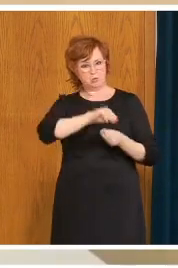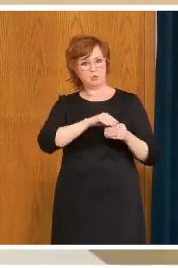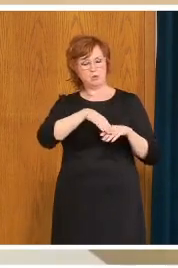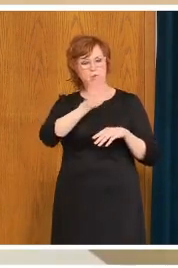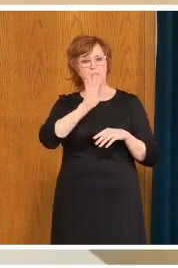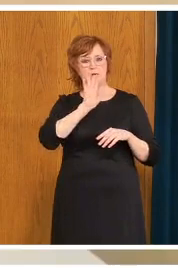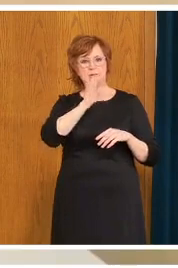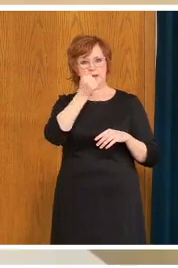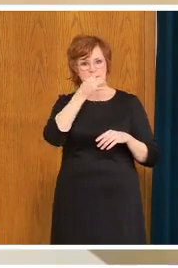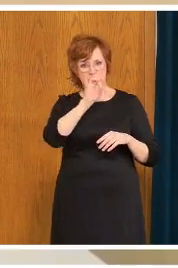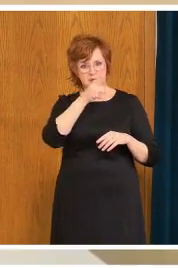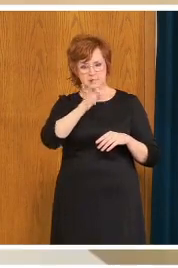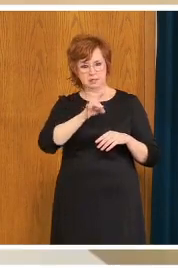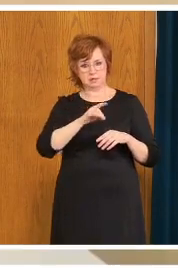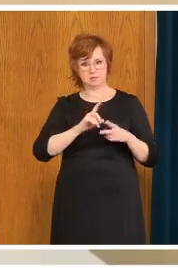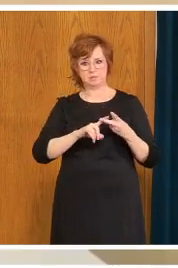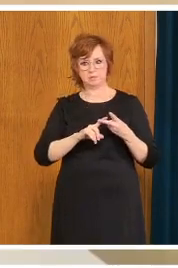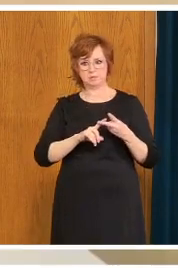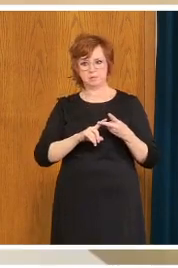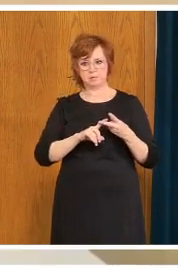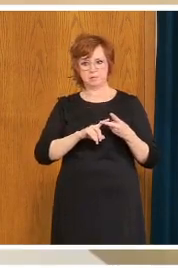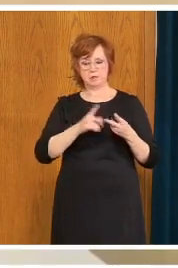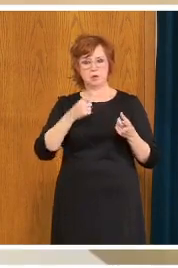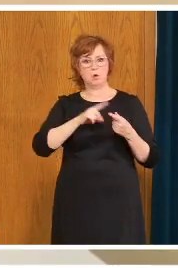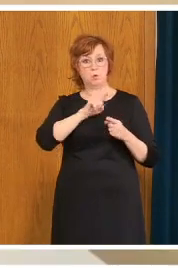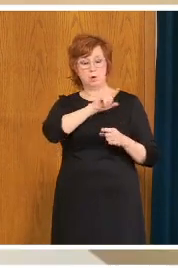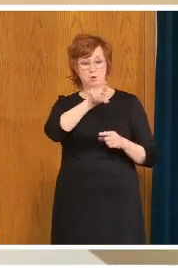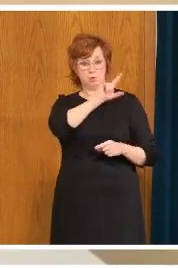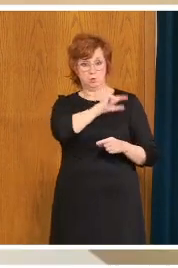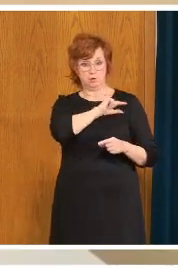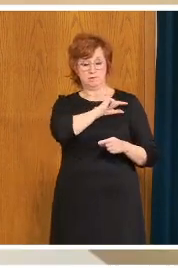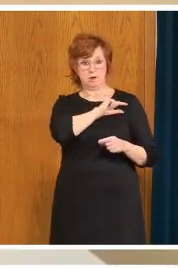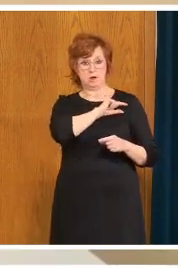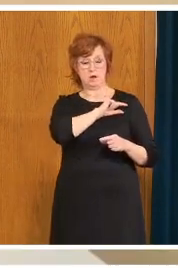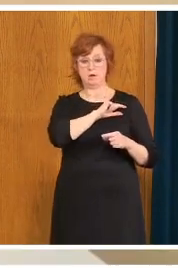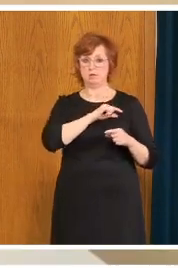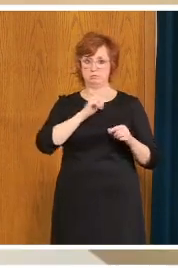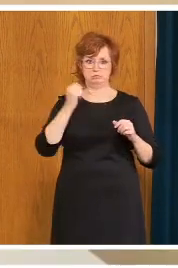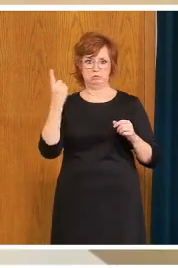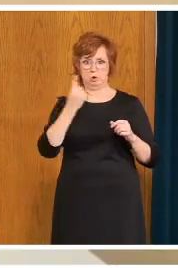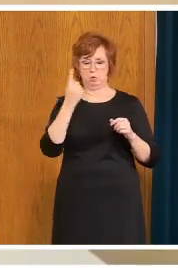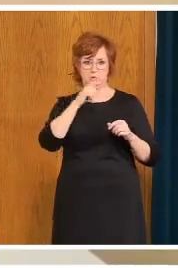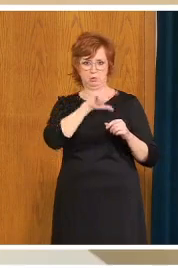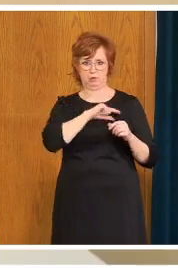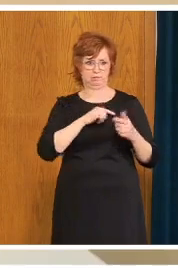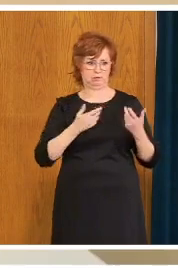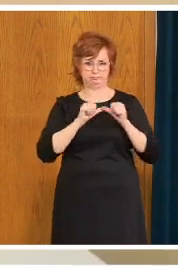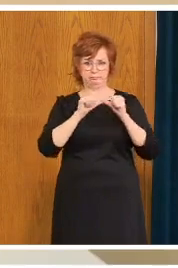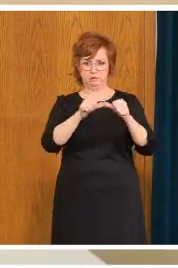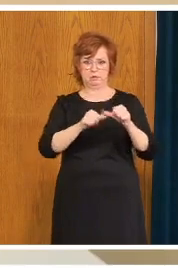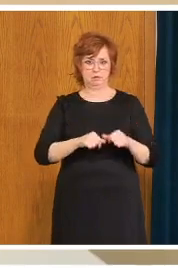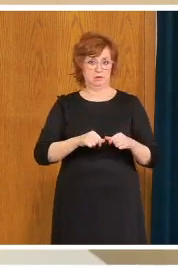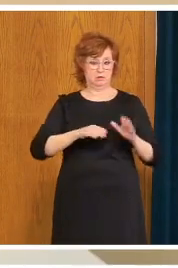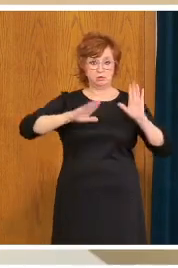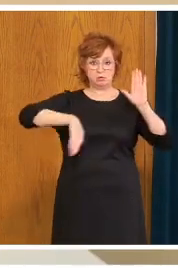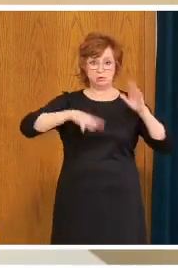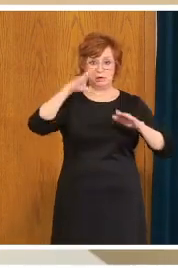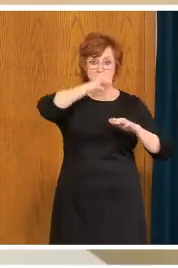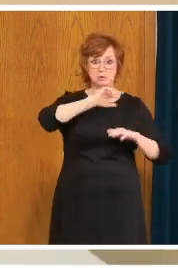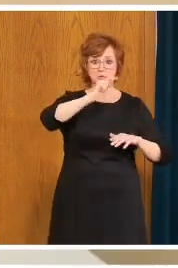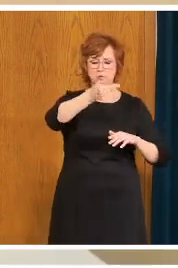And once you're eligible, you're always eligible, but you know, the SH is doing a tremendous job of keeping a tight supply line